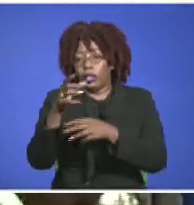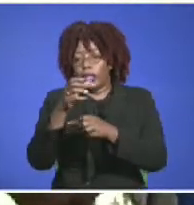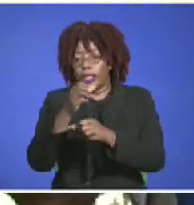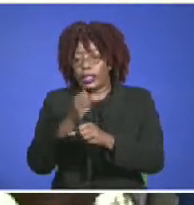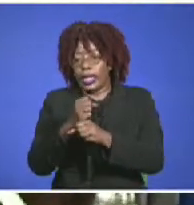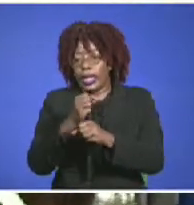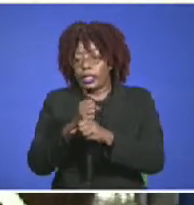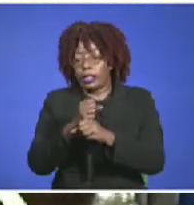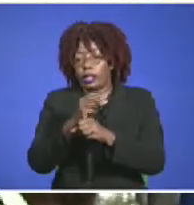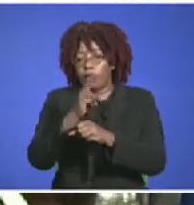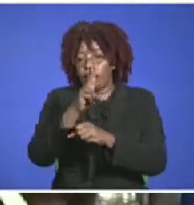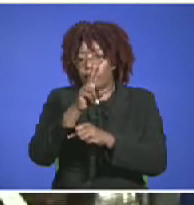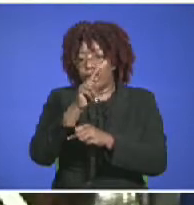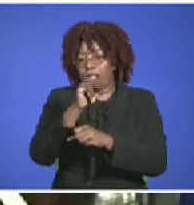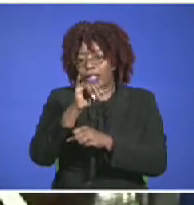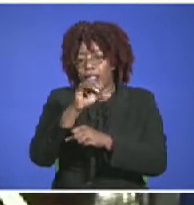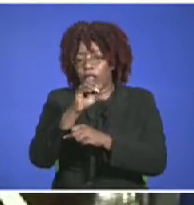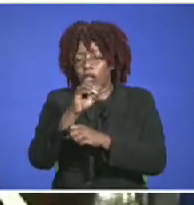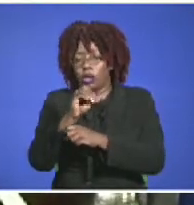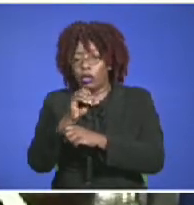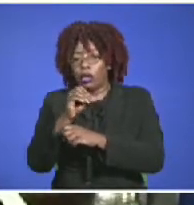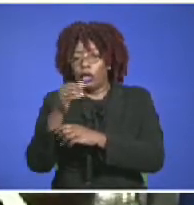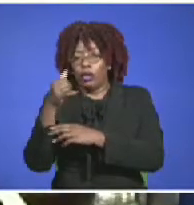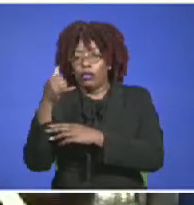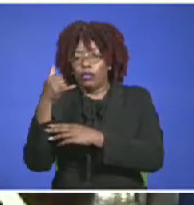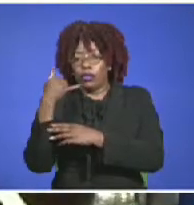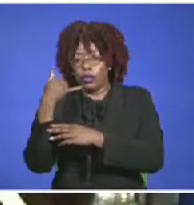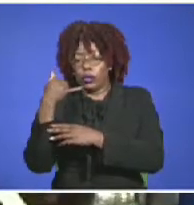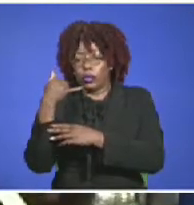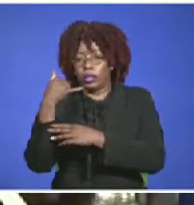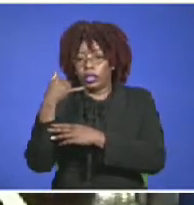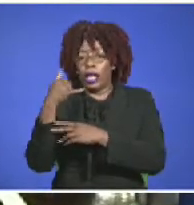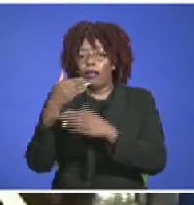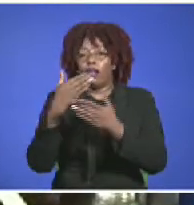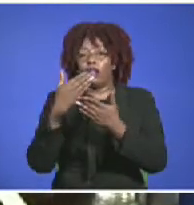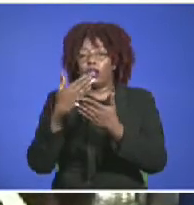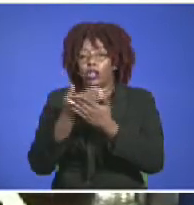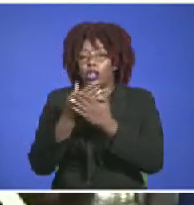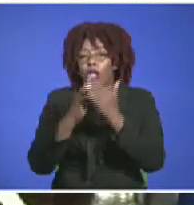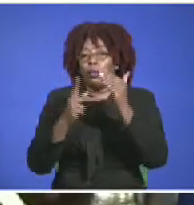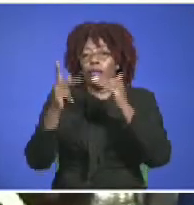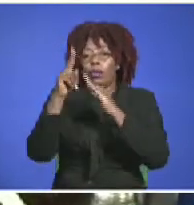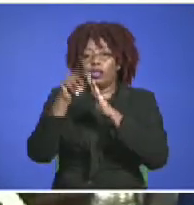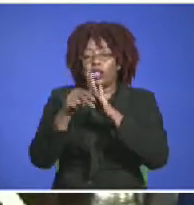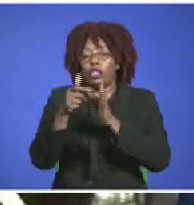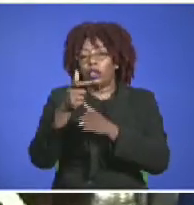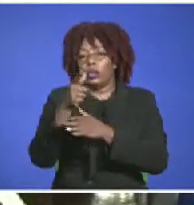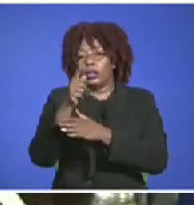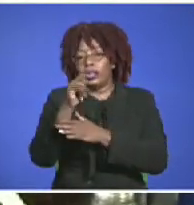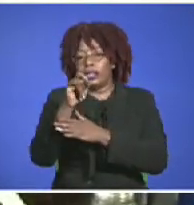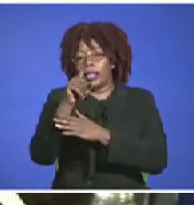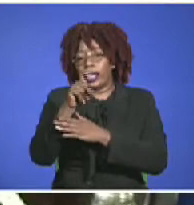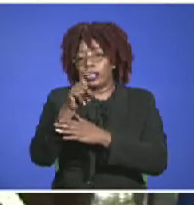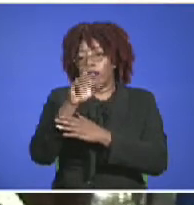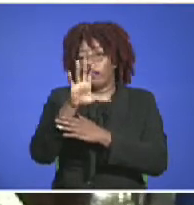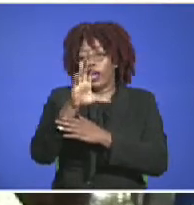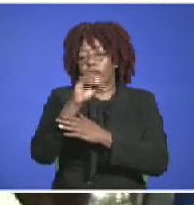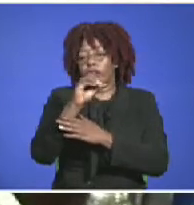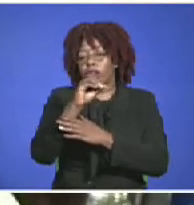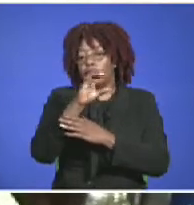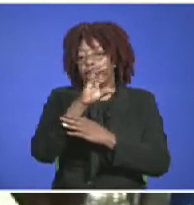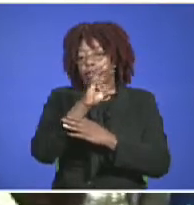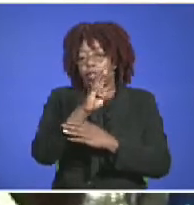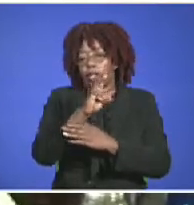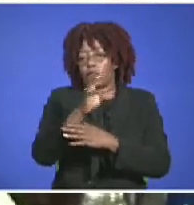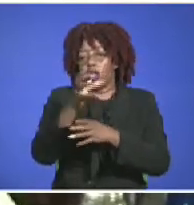your Bonino for only $59.99. Of course, we're doing a great promotion with DJ Khaled. Once you text FET to 5006, you